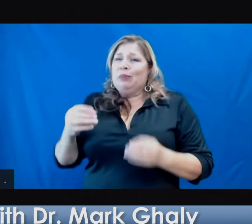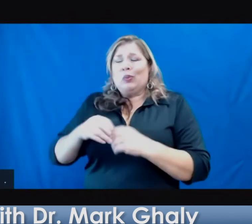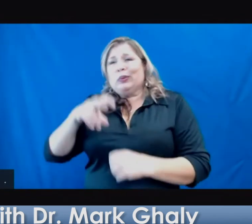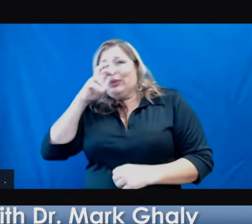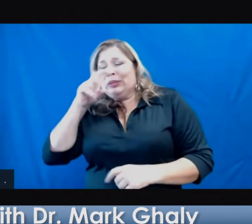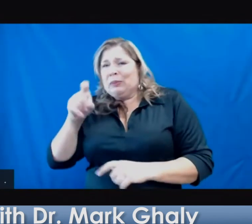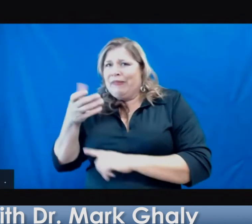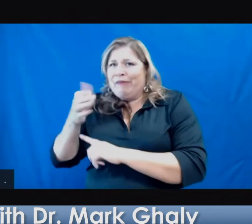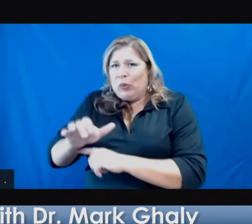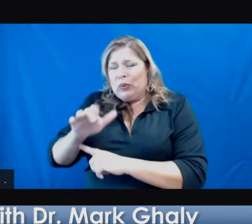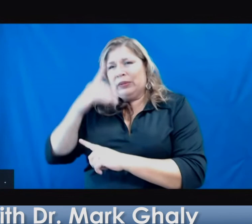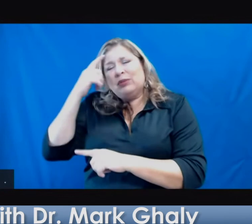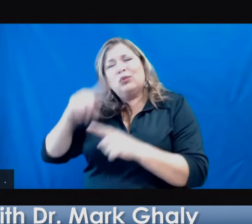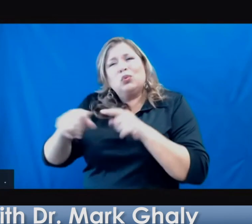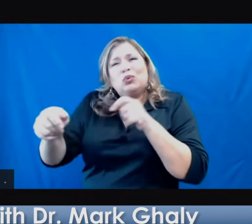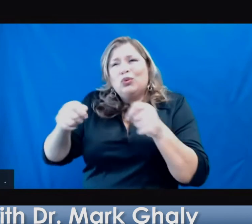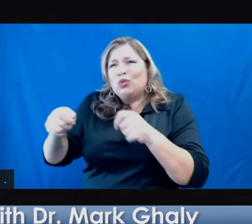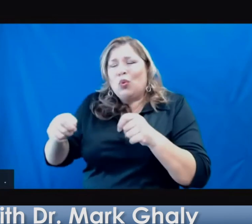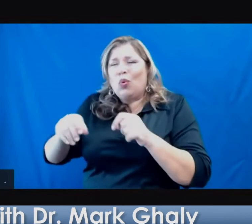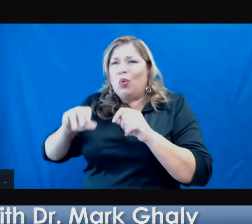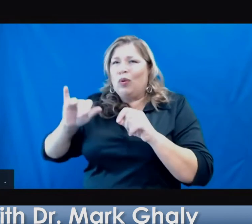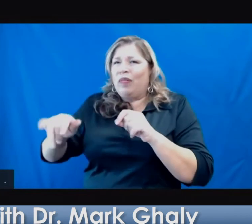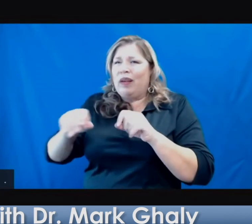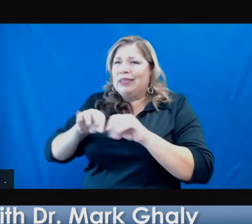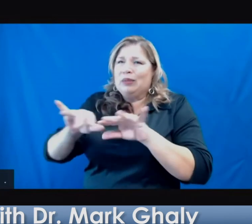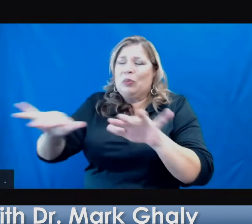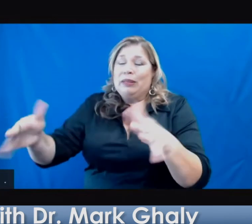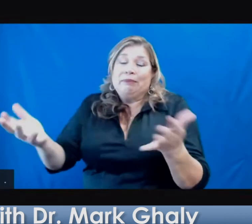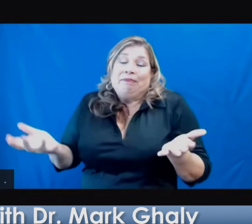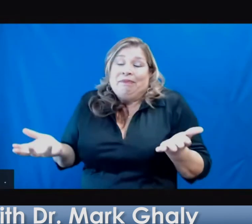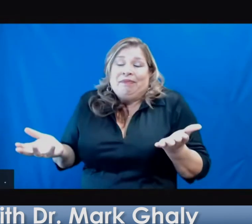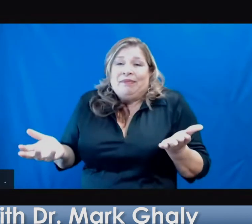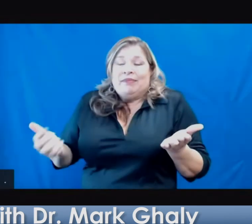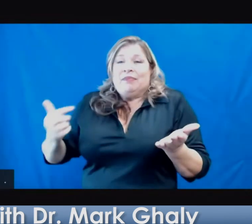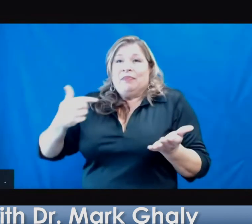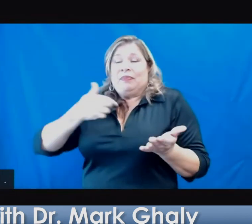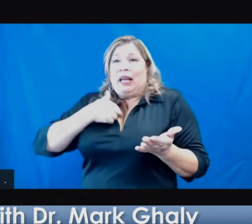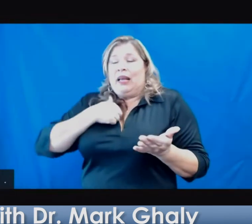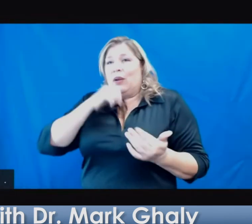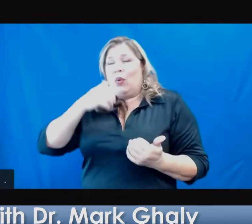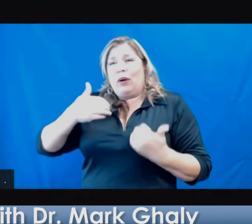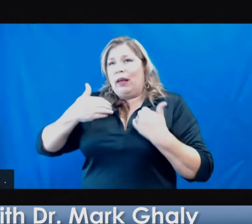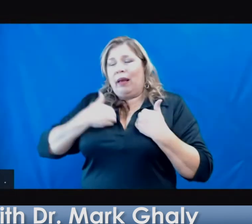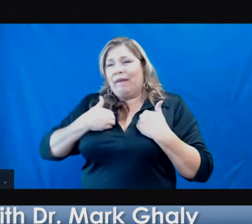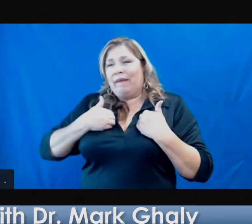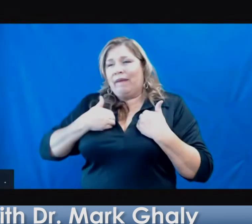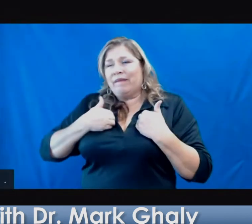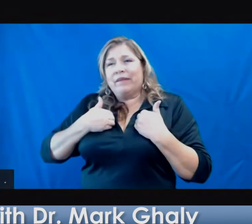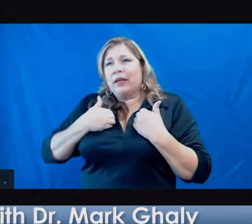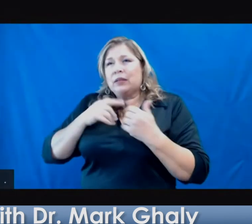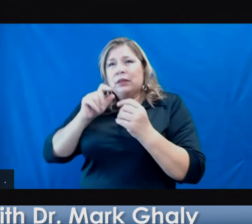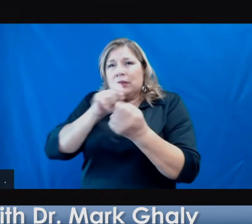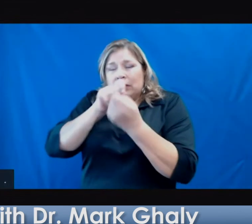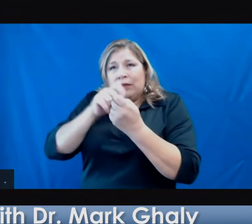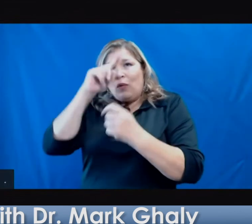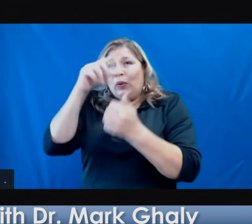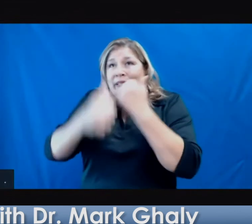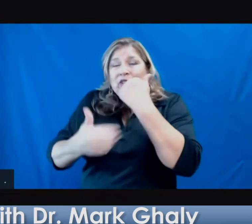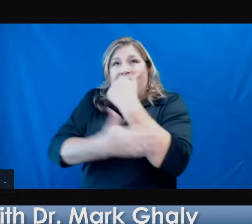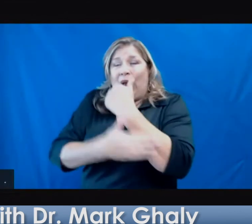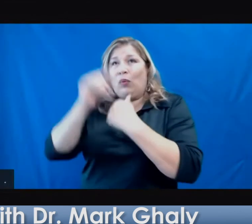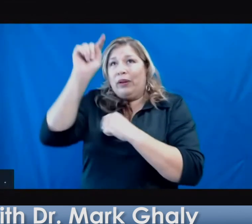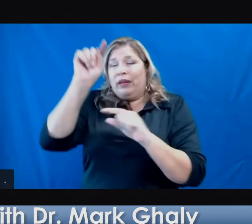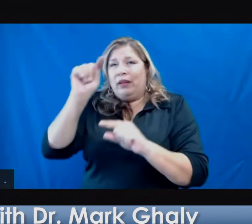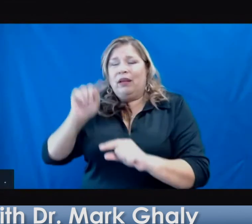that could add to the transmission. I don't have a level of threshold county by county, but I certainly can imagine